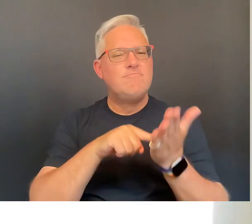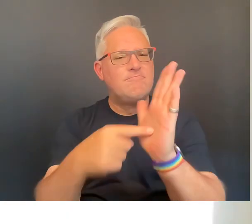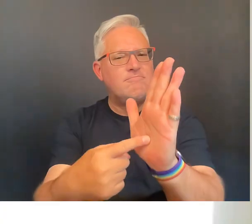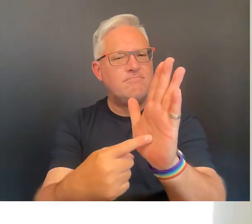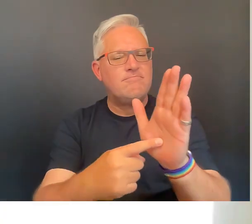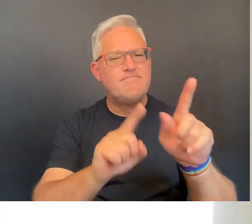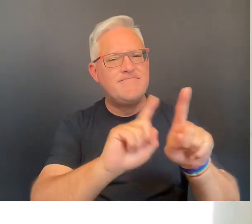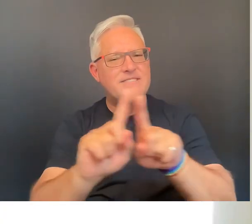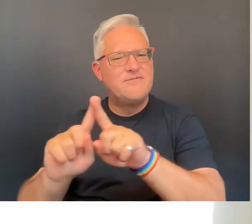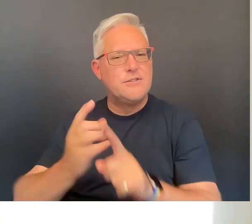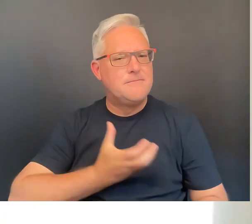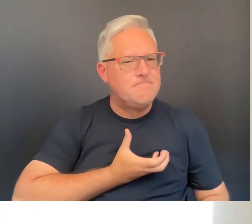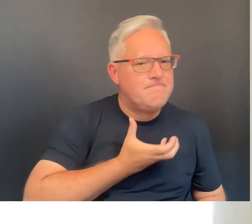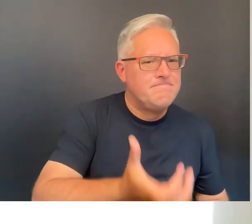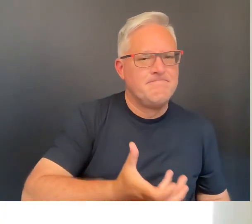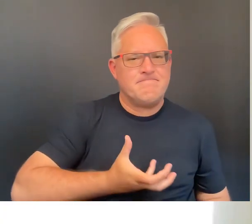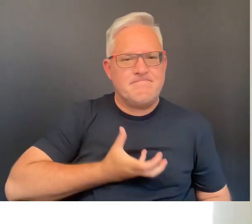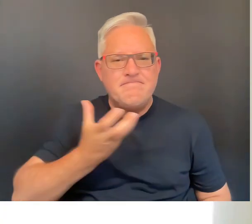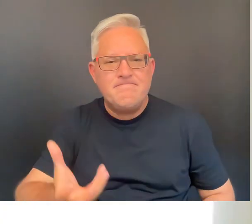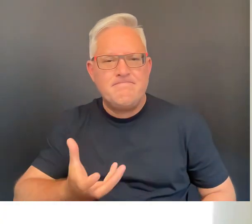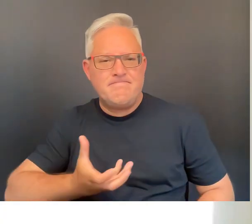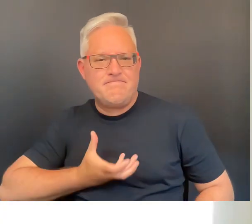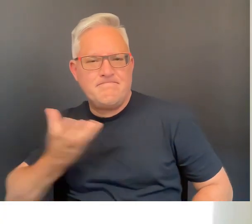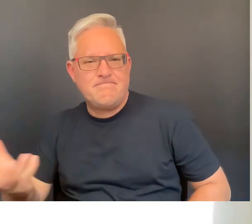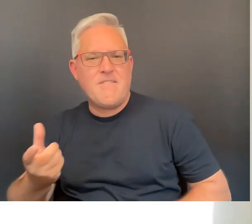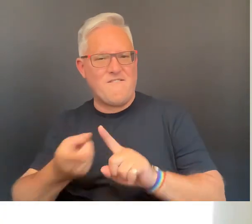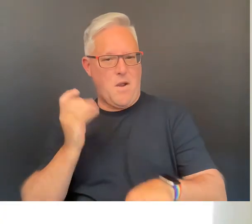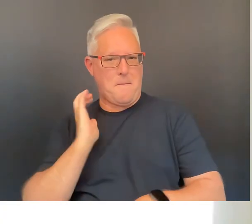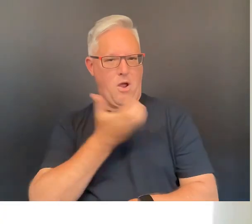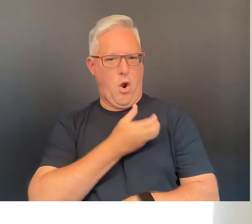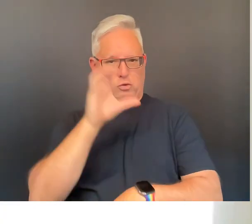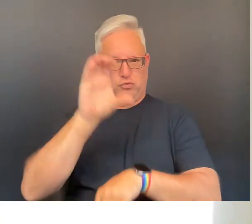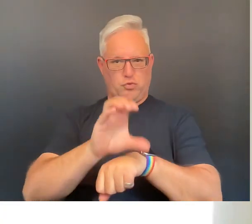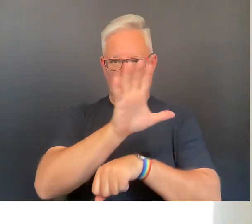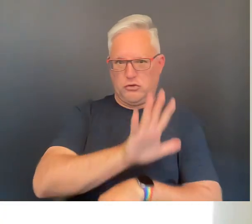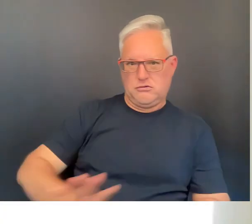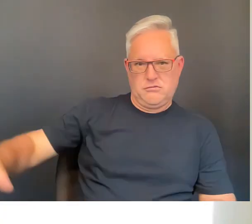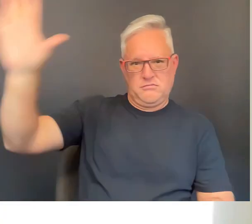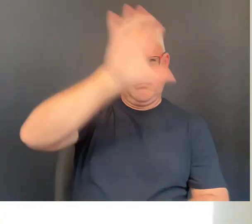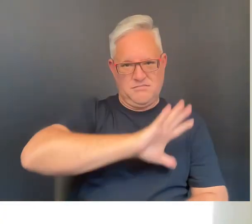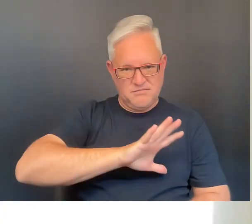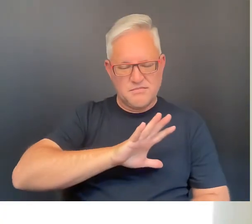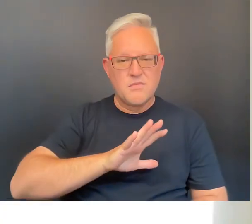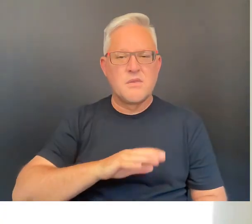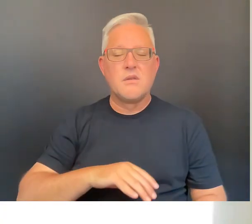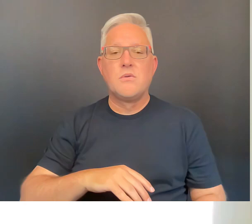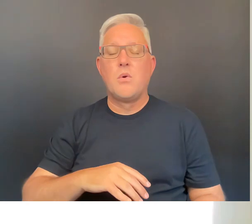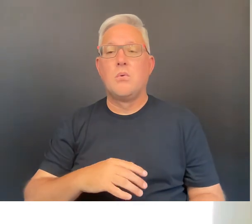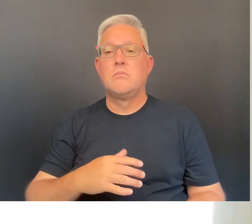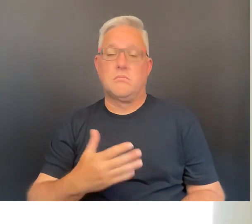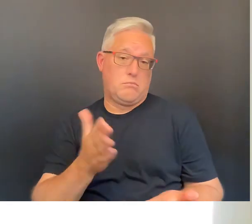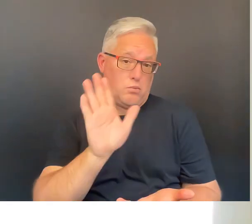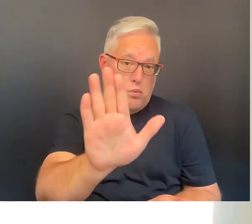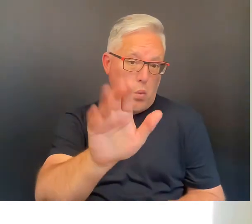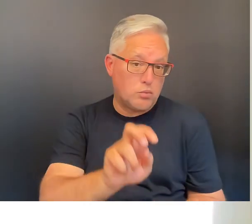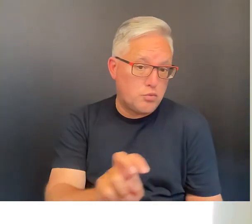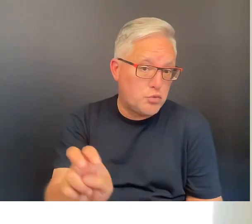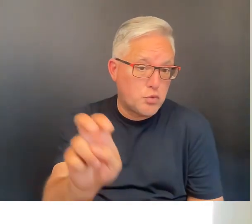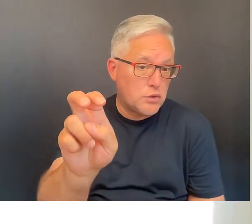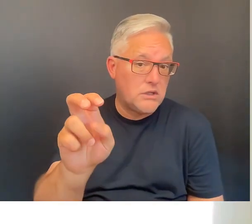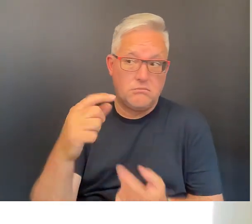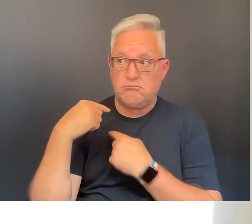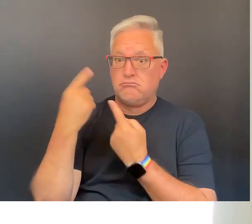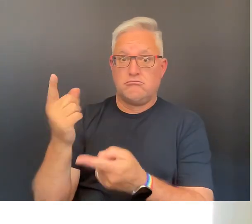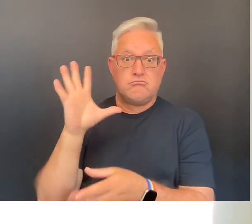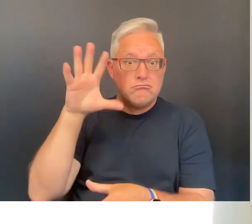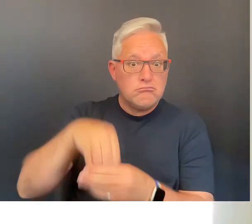voices across our whole entire larger church. And regardless of where you are at in your journey, whether you've been